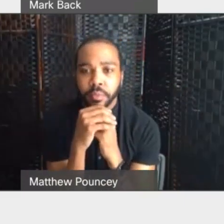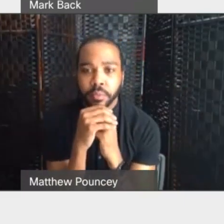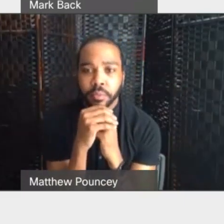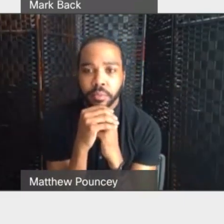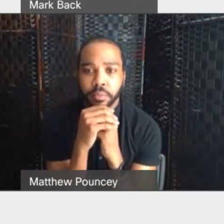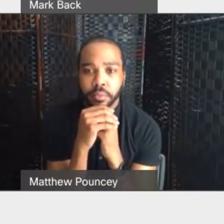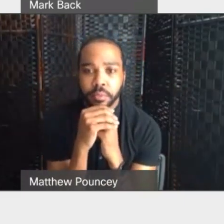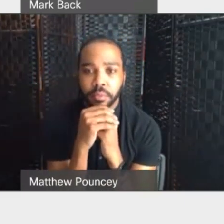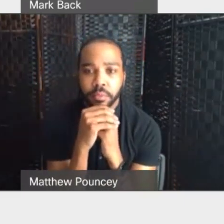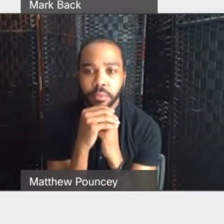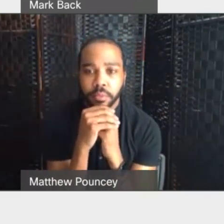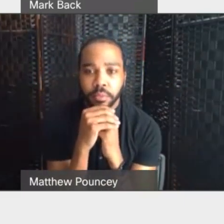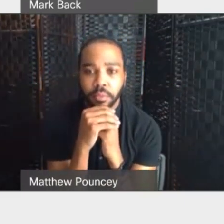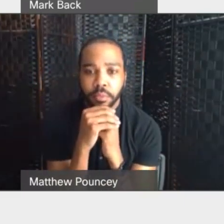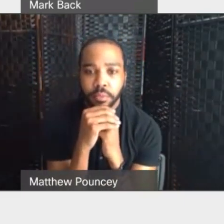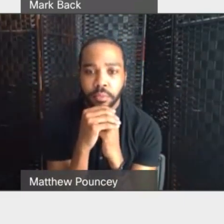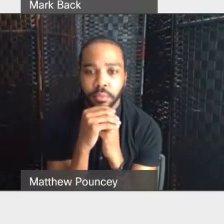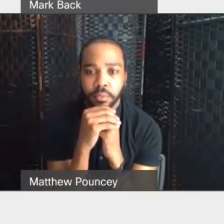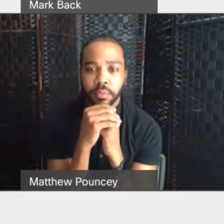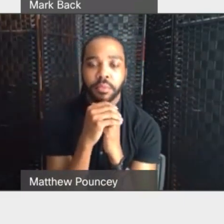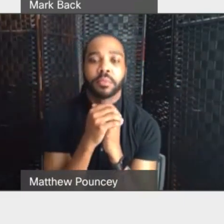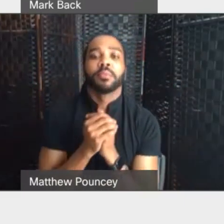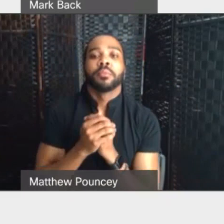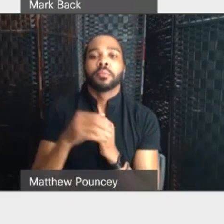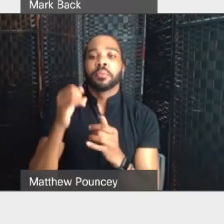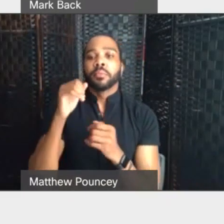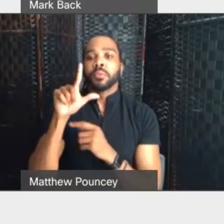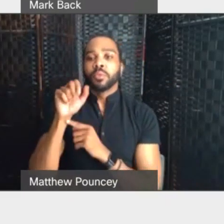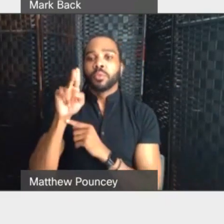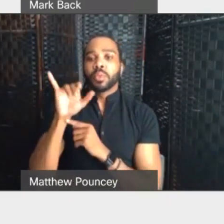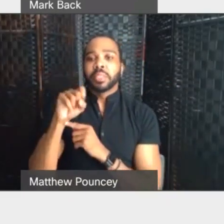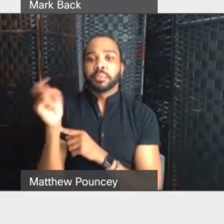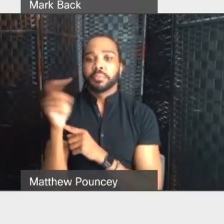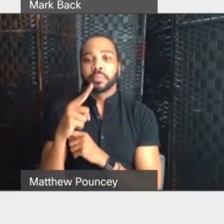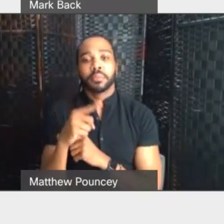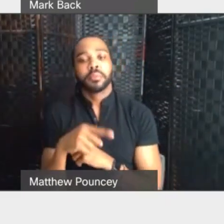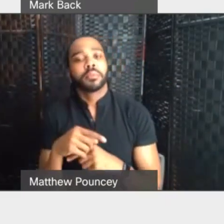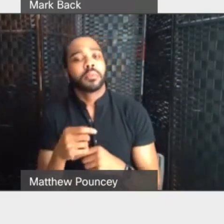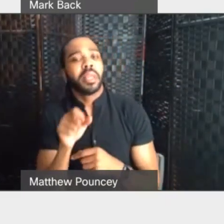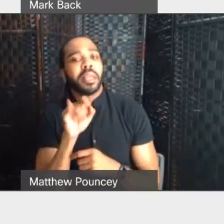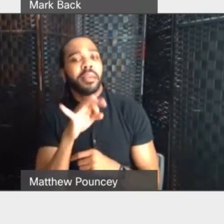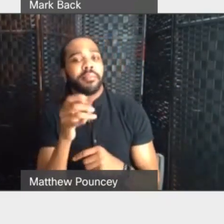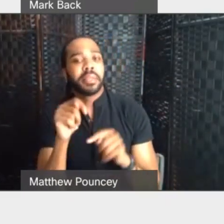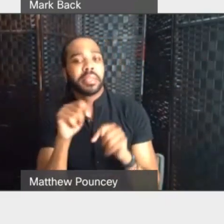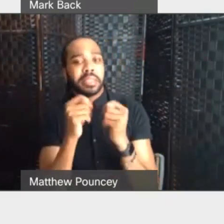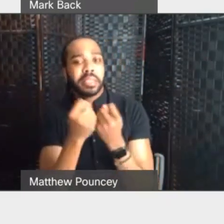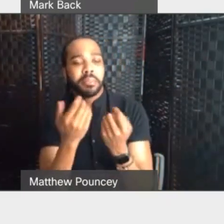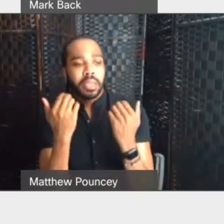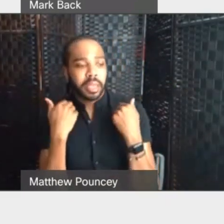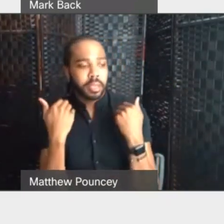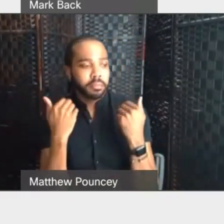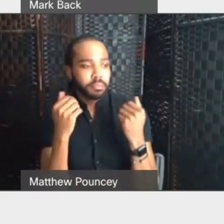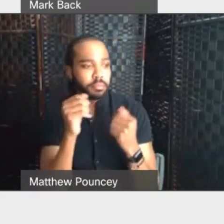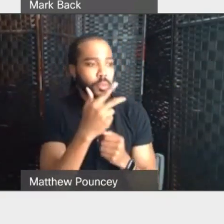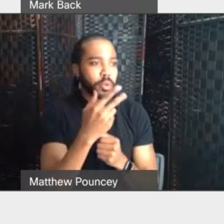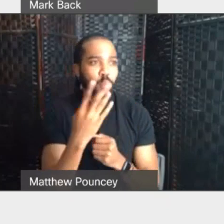So, if a team agrees that the day program can have all 3 or 4 of their people